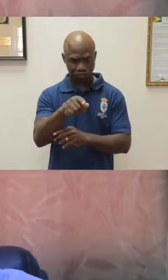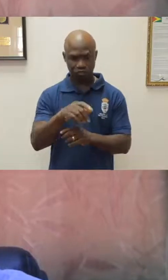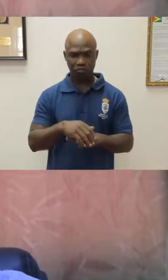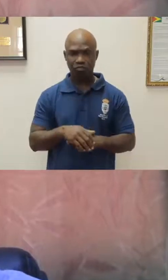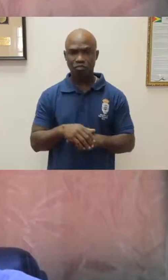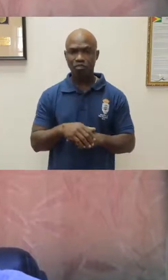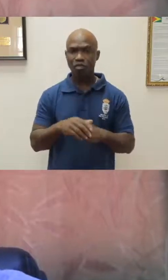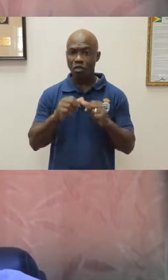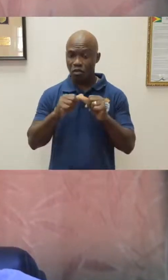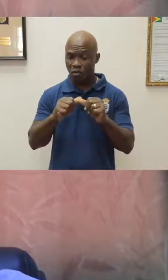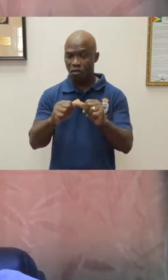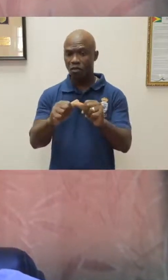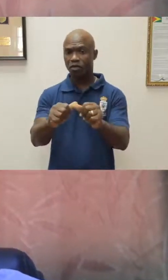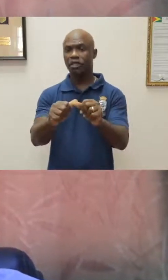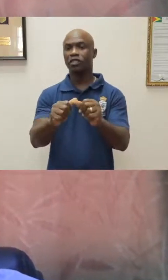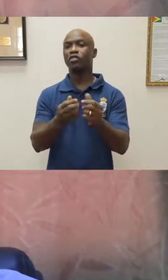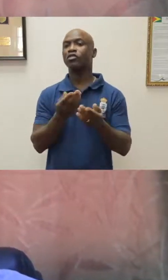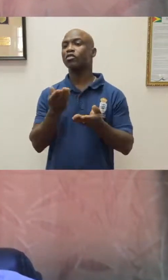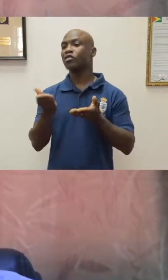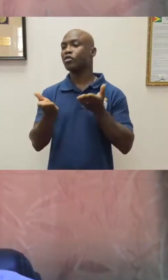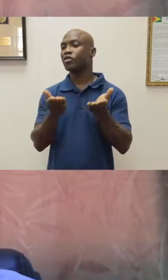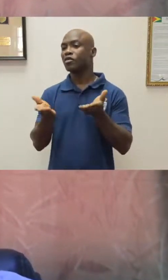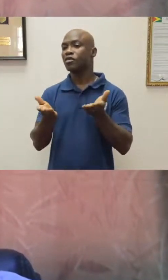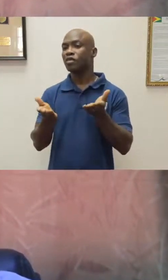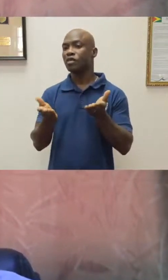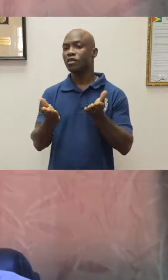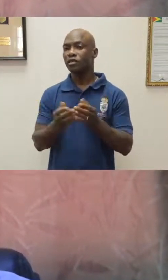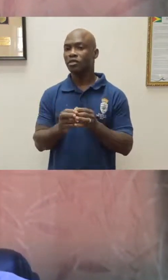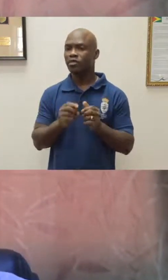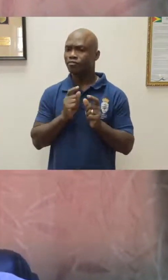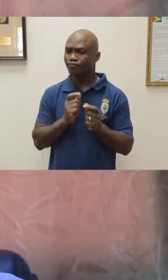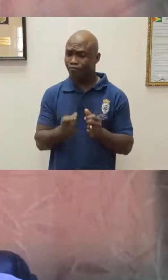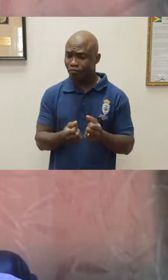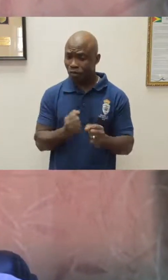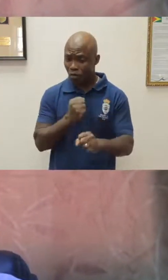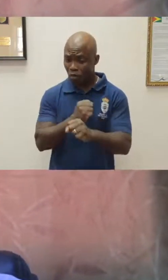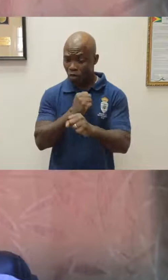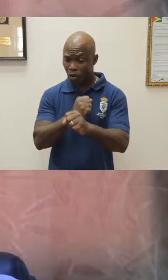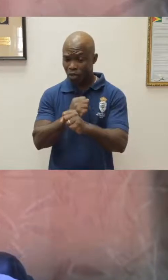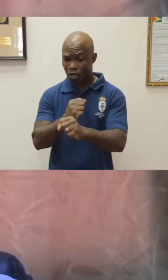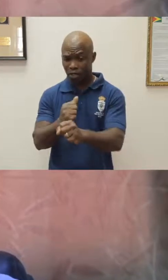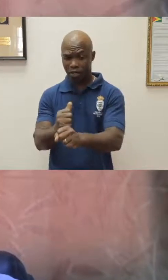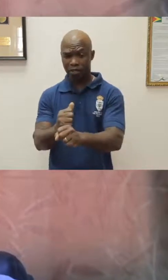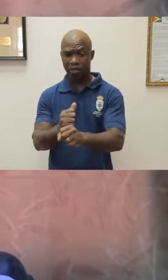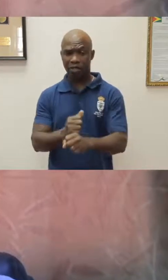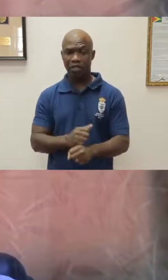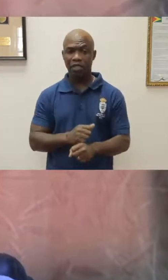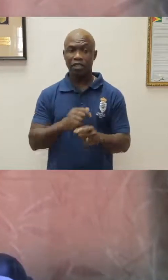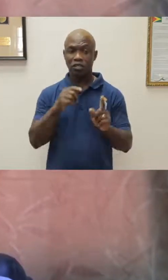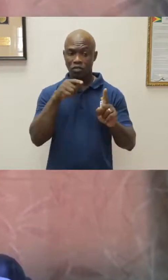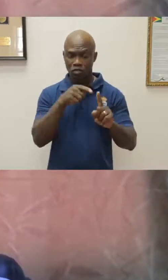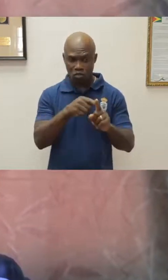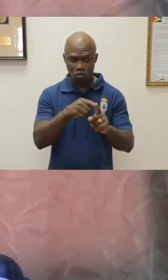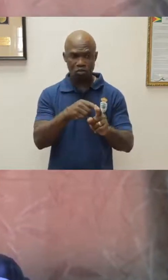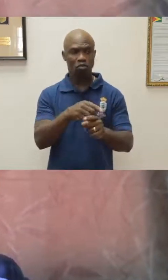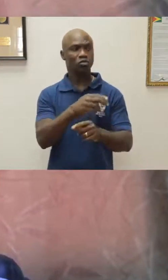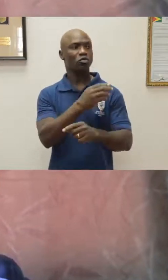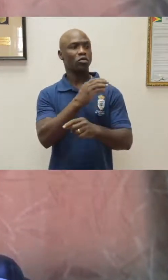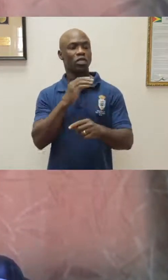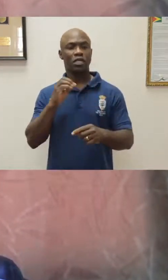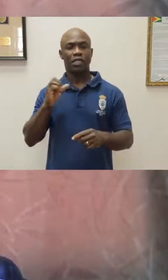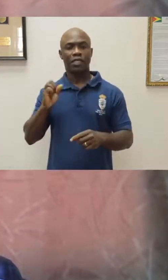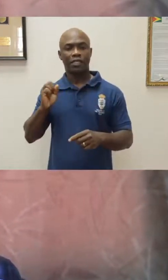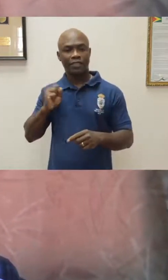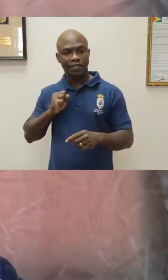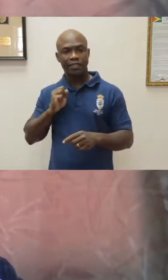have made strategic shifts relating to staffing at our facilities to ensure that our limited